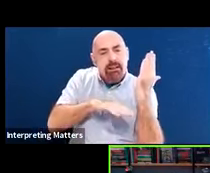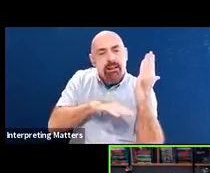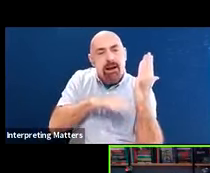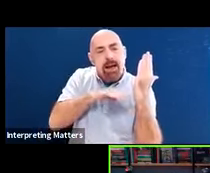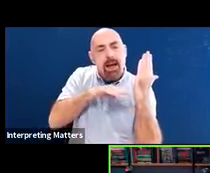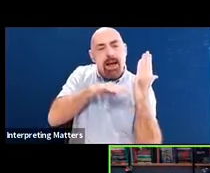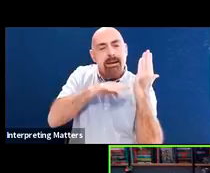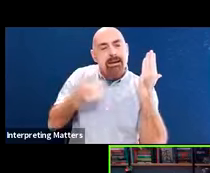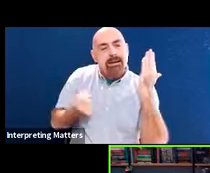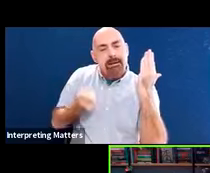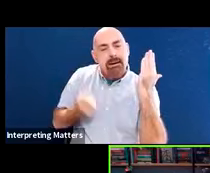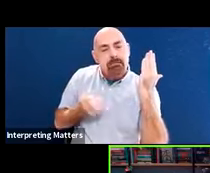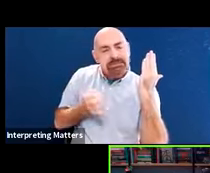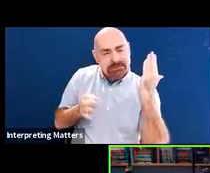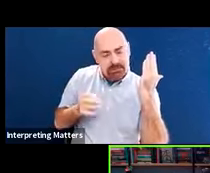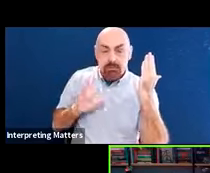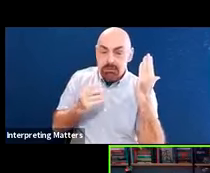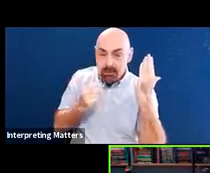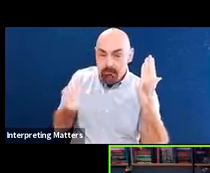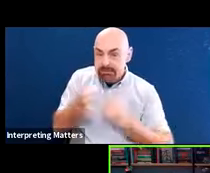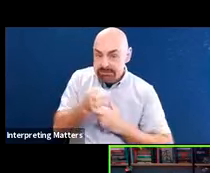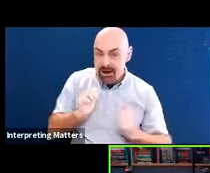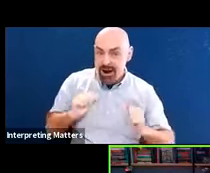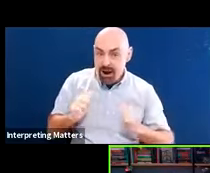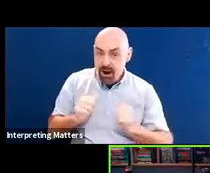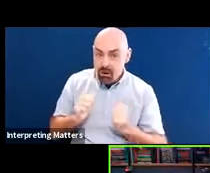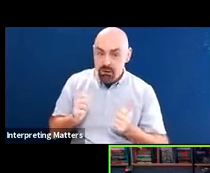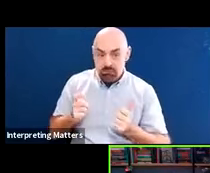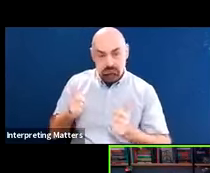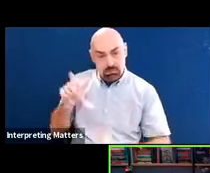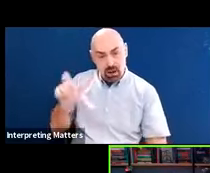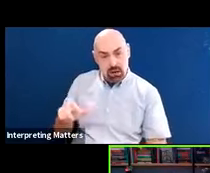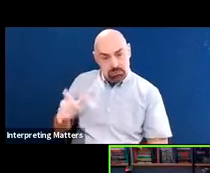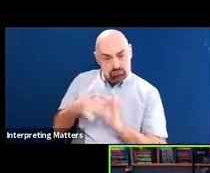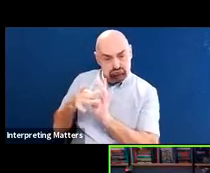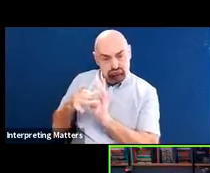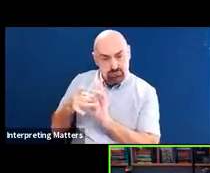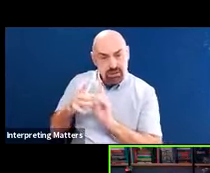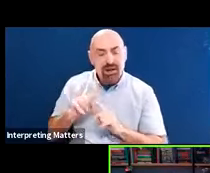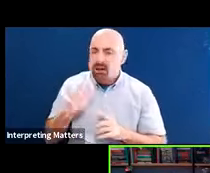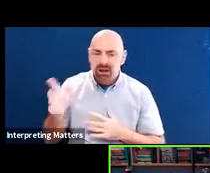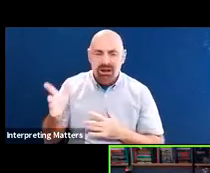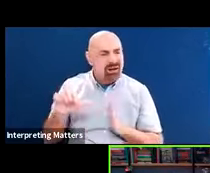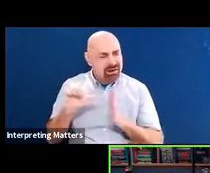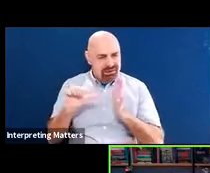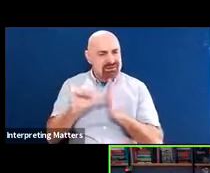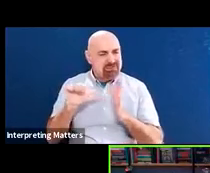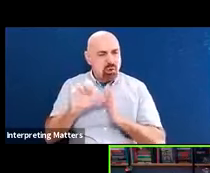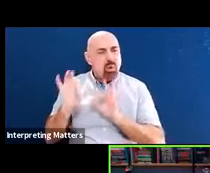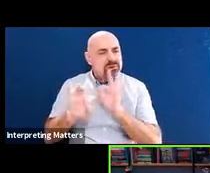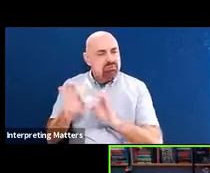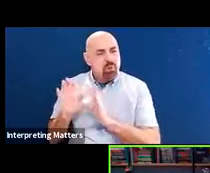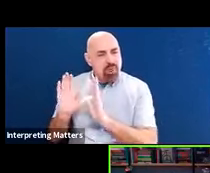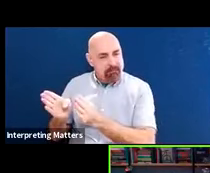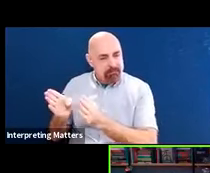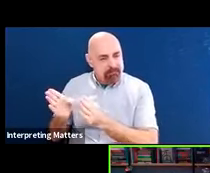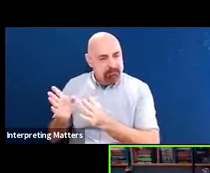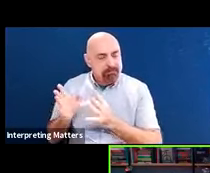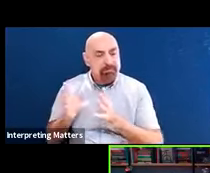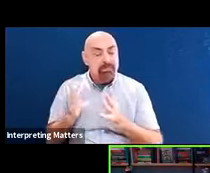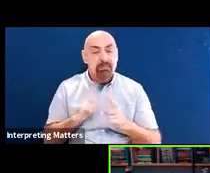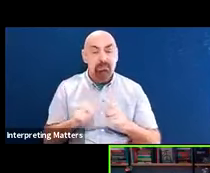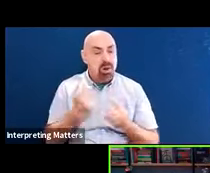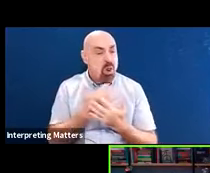some countries that are our clients, and they do grapple with these questions. And we find that a lot of the jobs